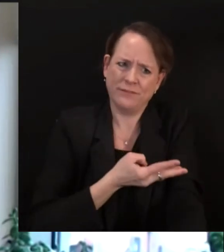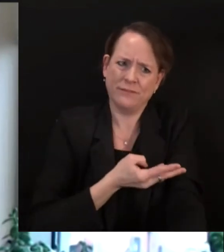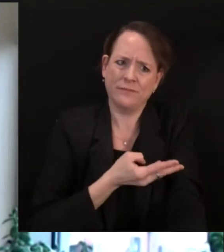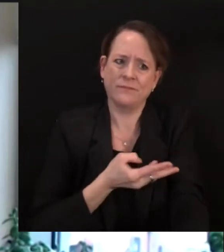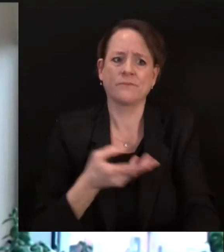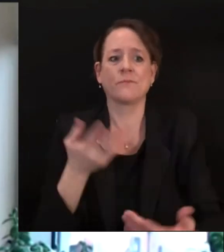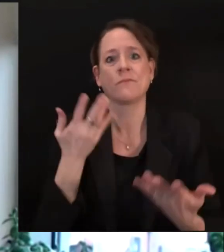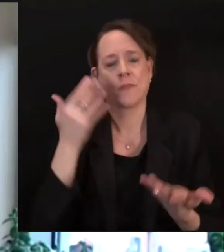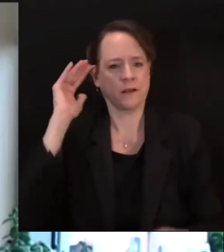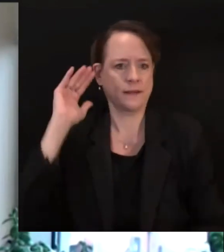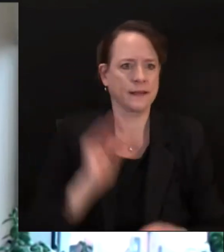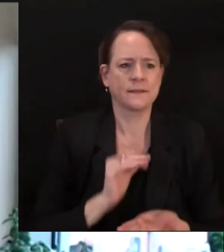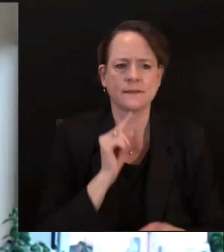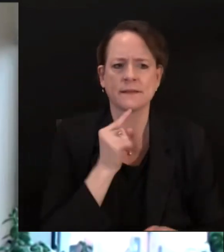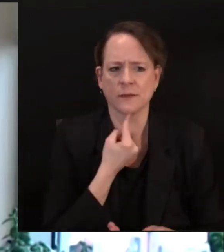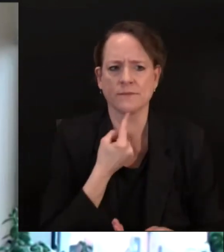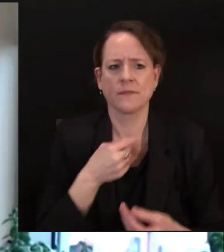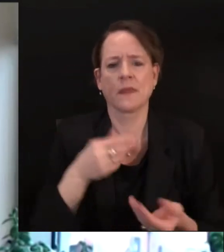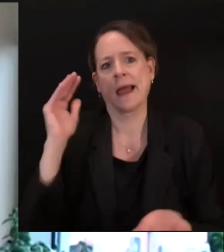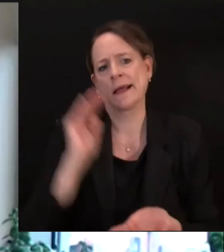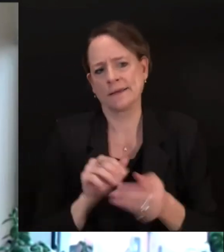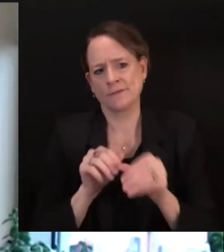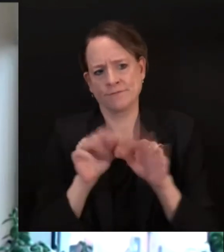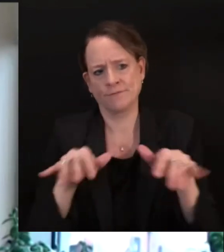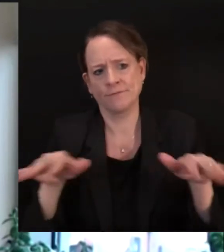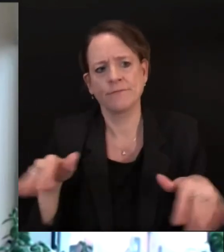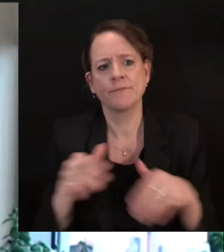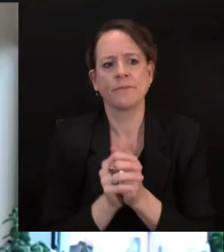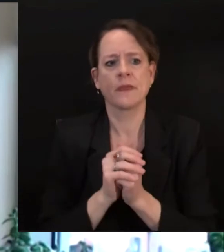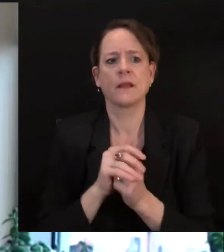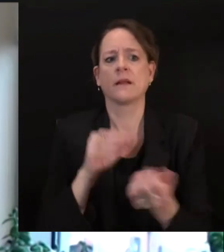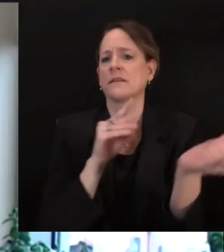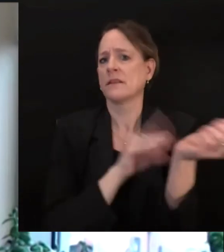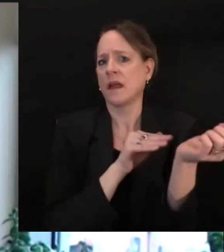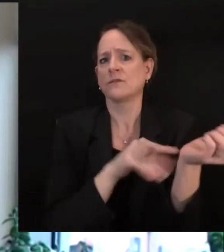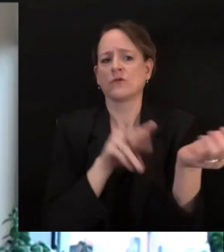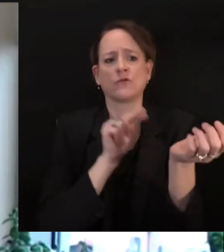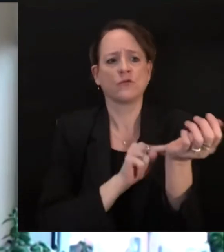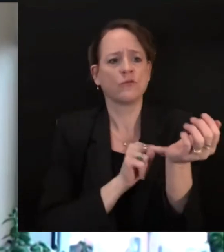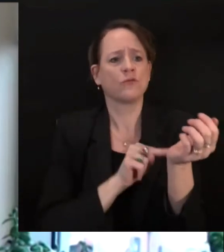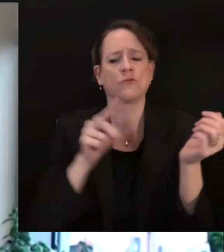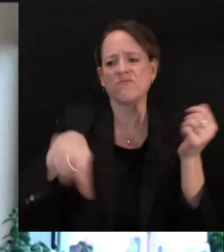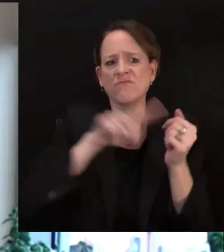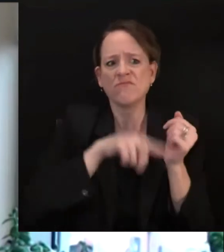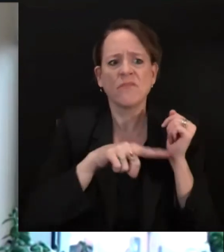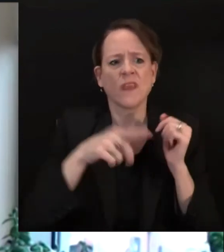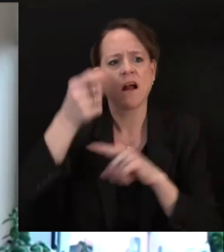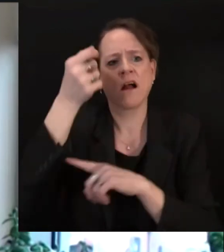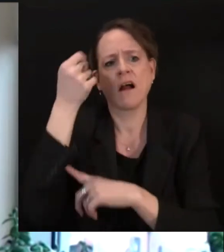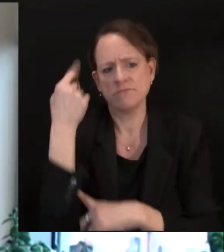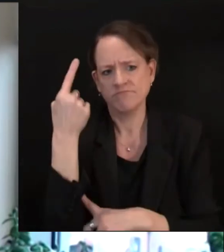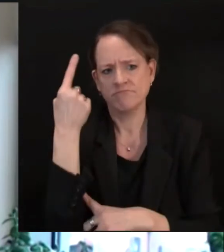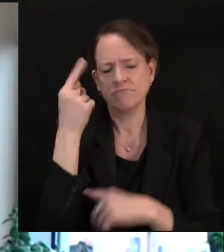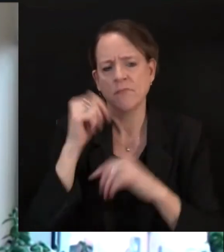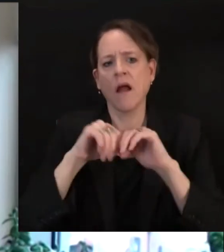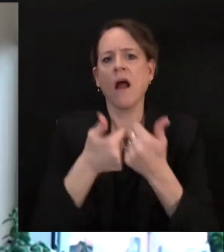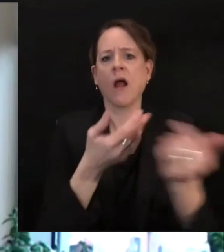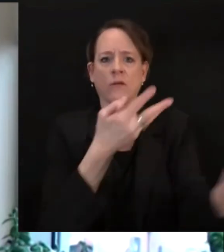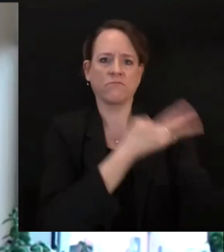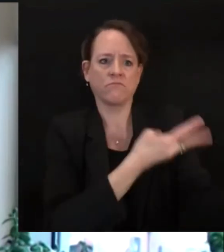develop systems to deliver it efficiently. But it's definitely a useful tool that we're promoting, and it's